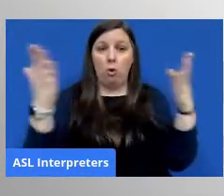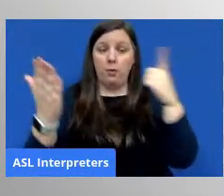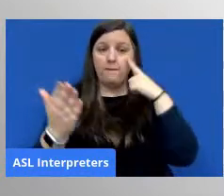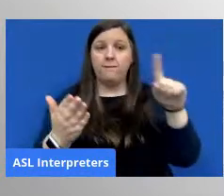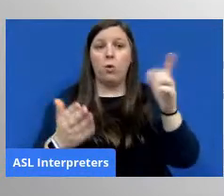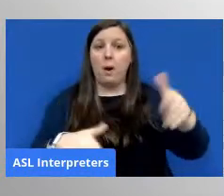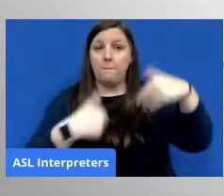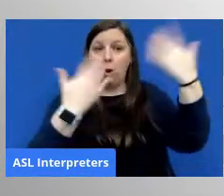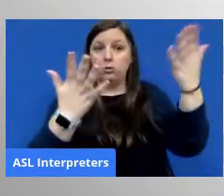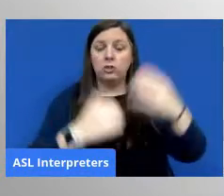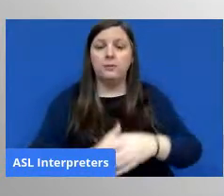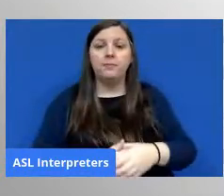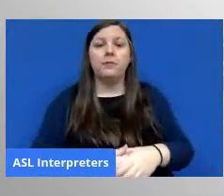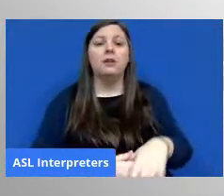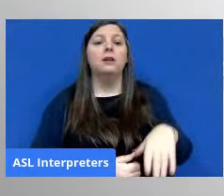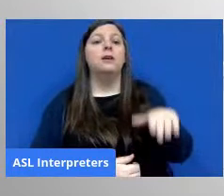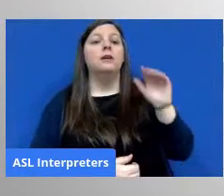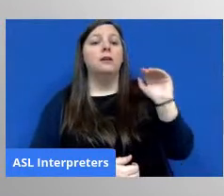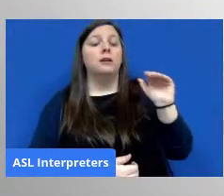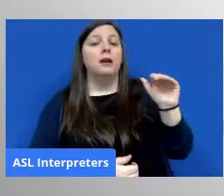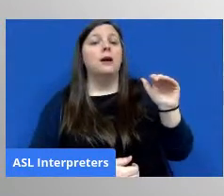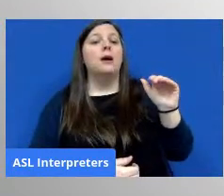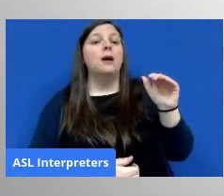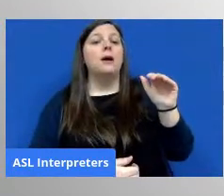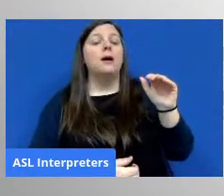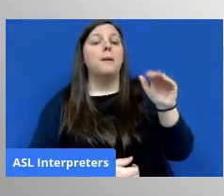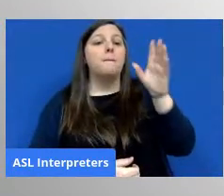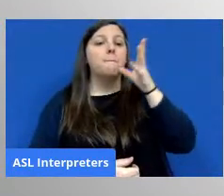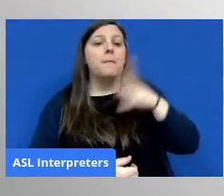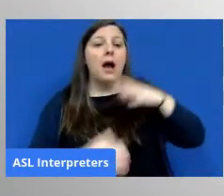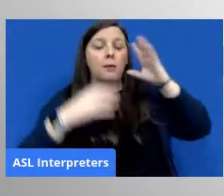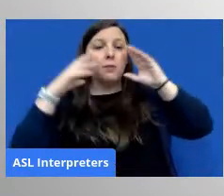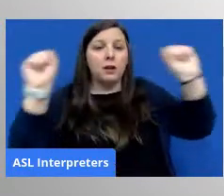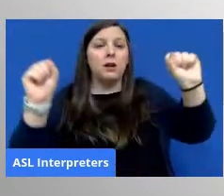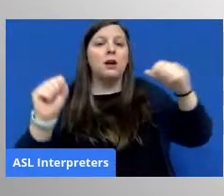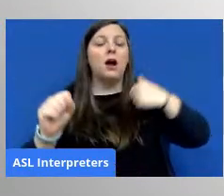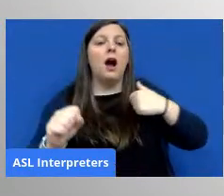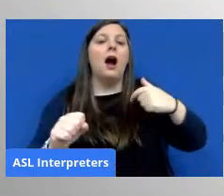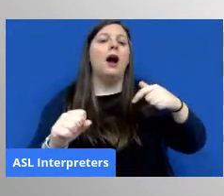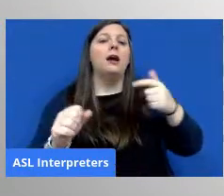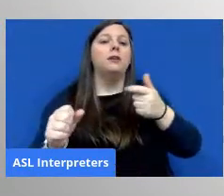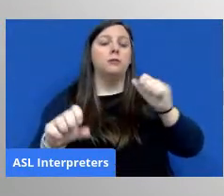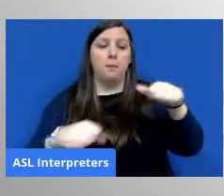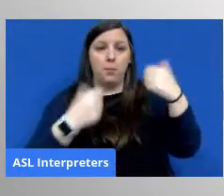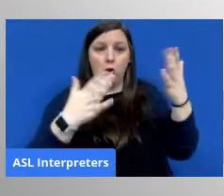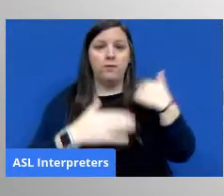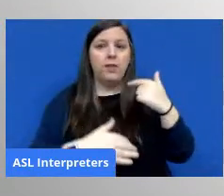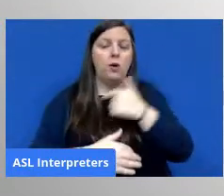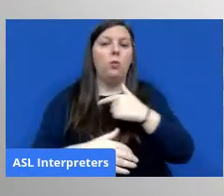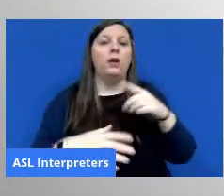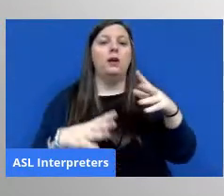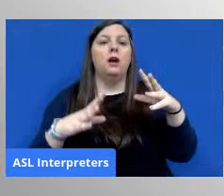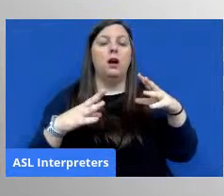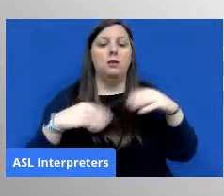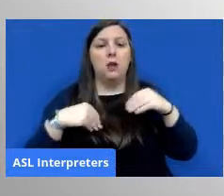Madam President, I move that we adopt or approve the MOU for the